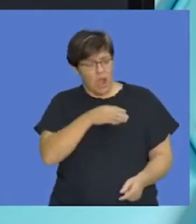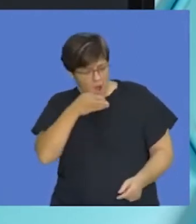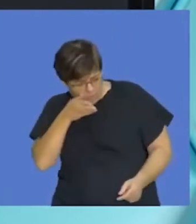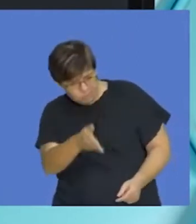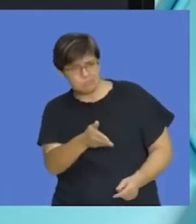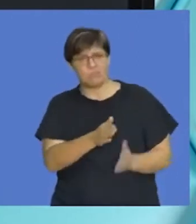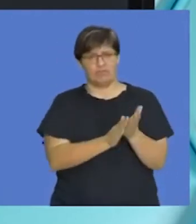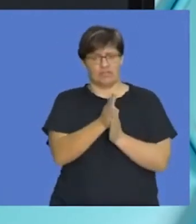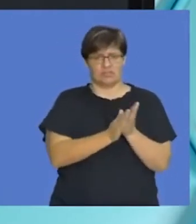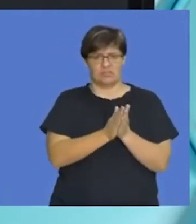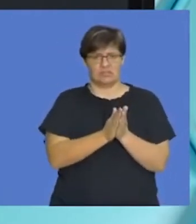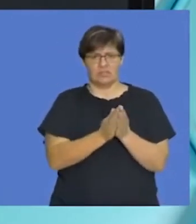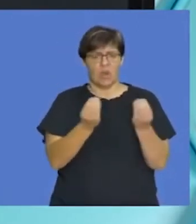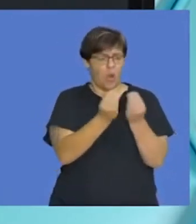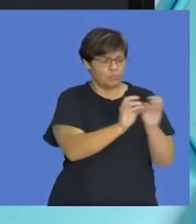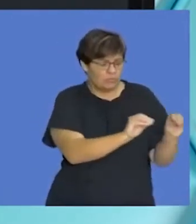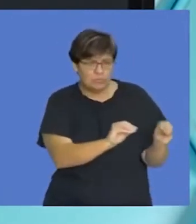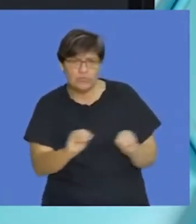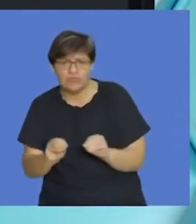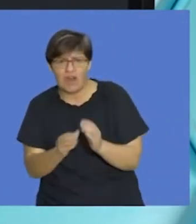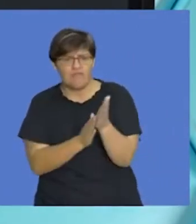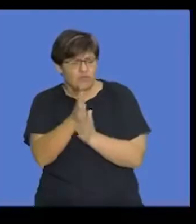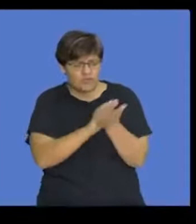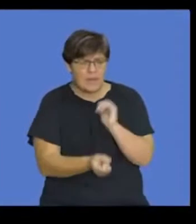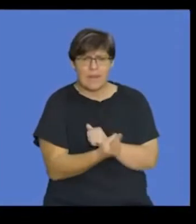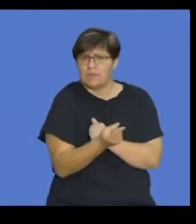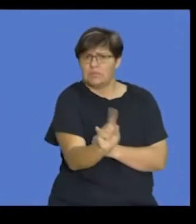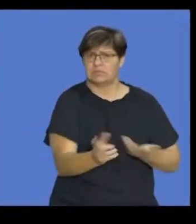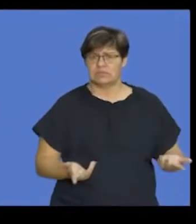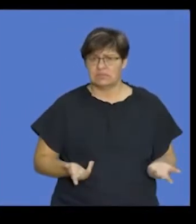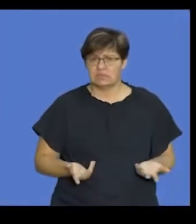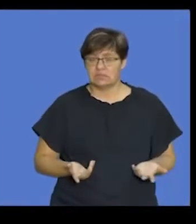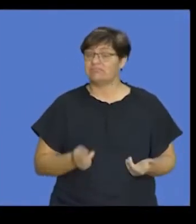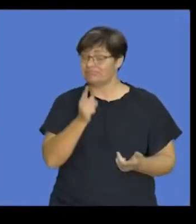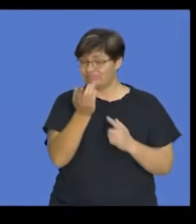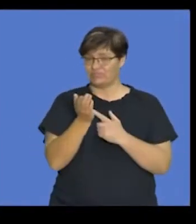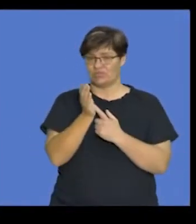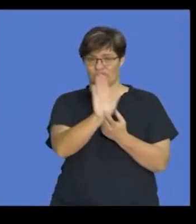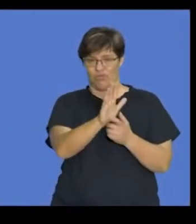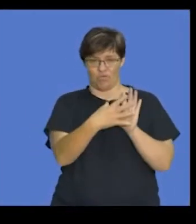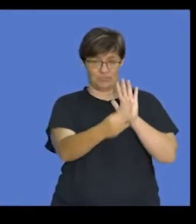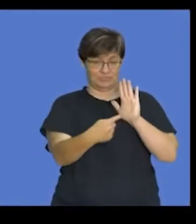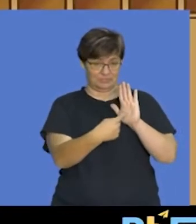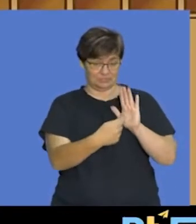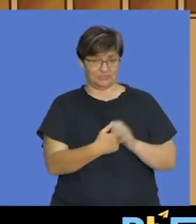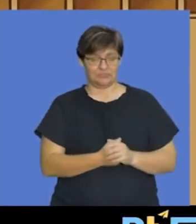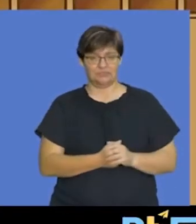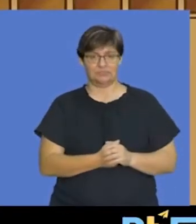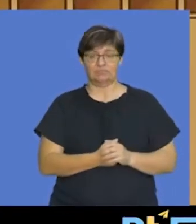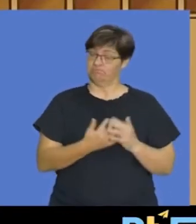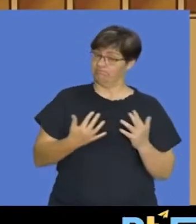how does an object move? What happens to the friction? Okay, so we're going to show you an animation, so watch.